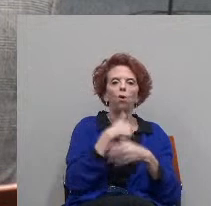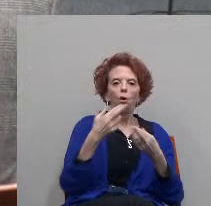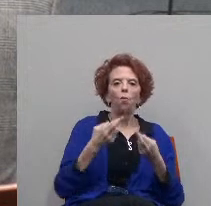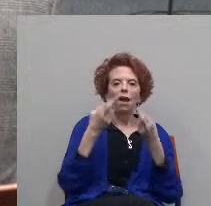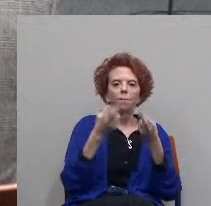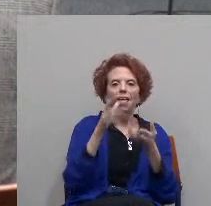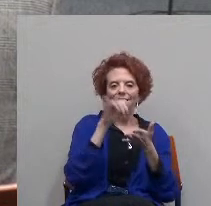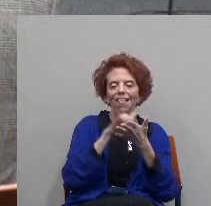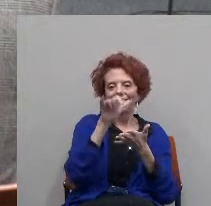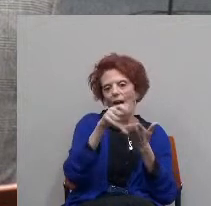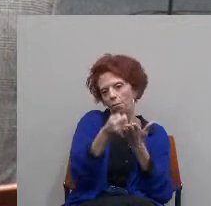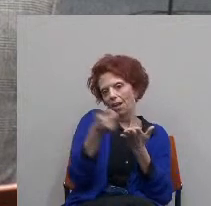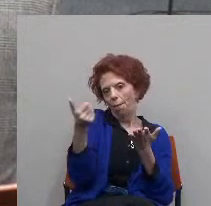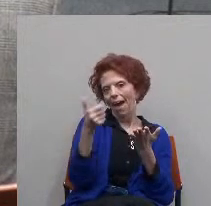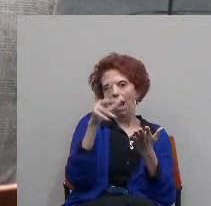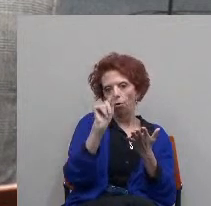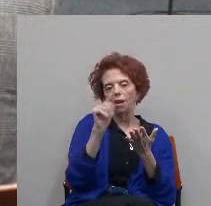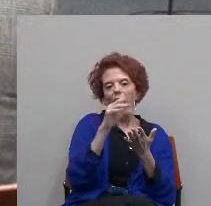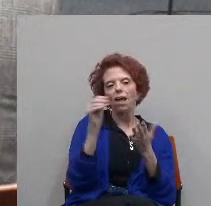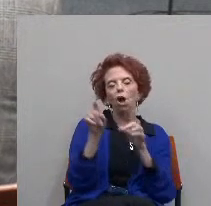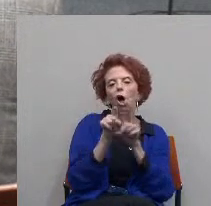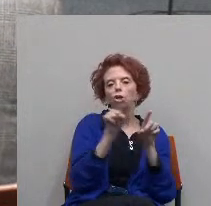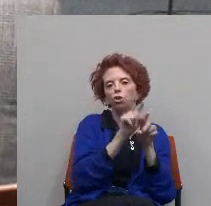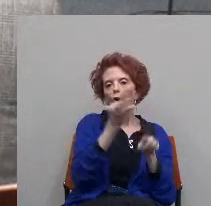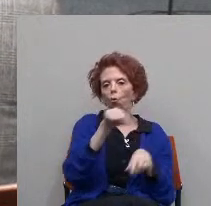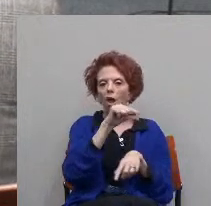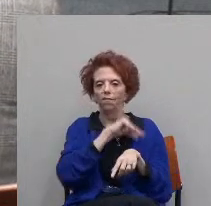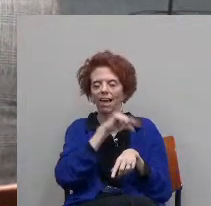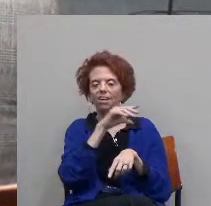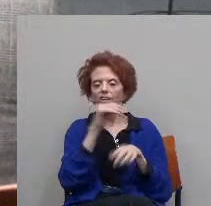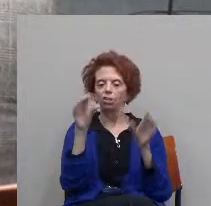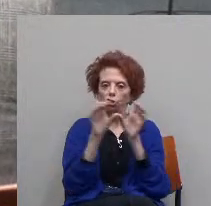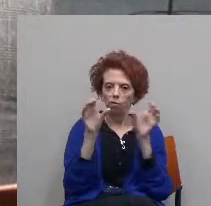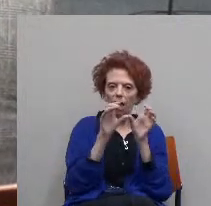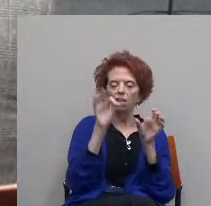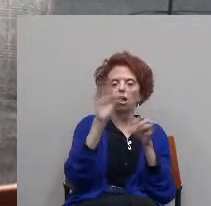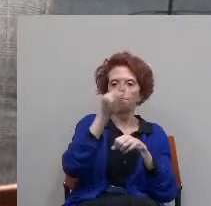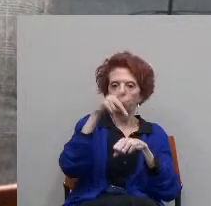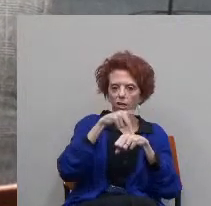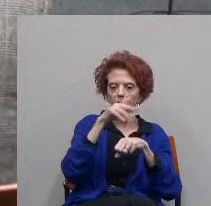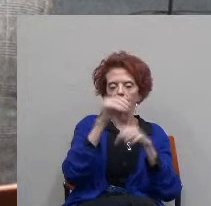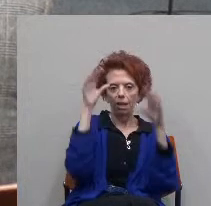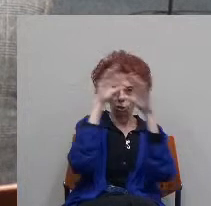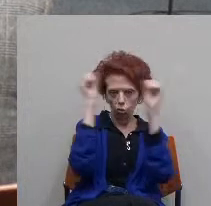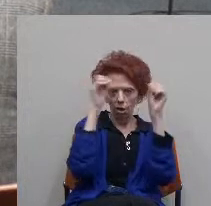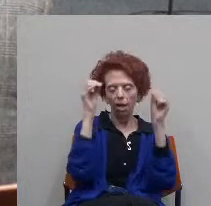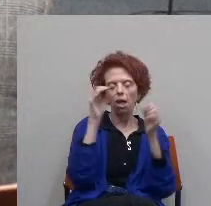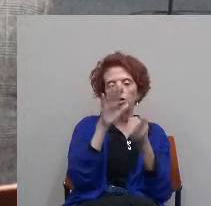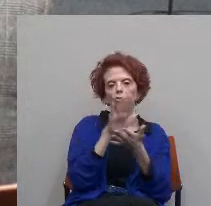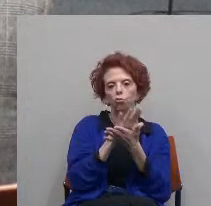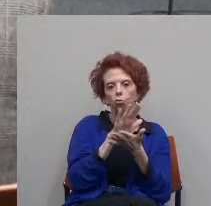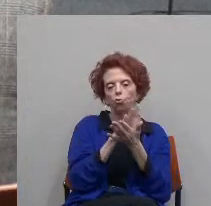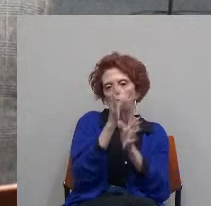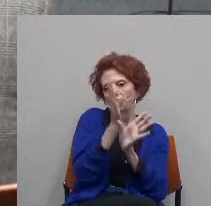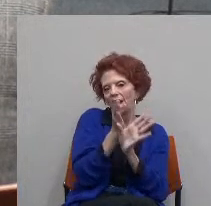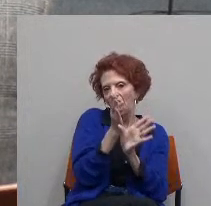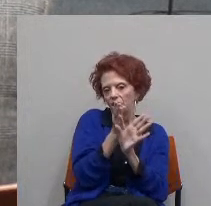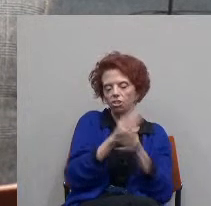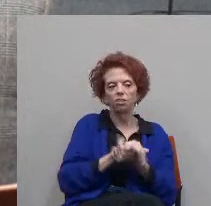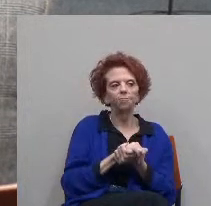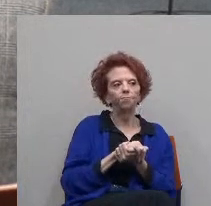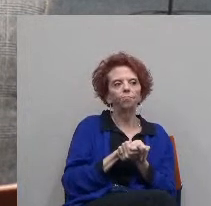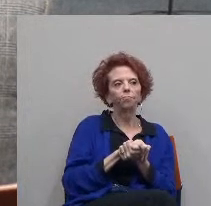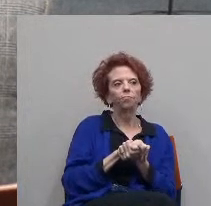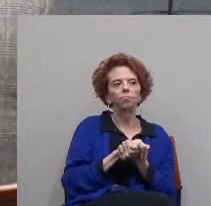recommending that would come out. Also qualifications and certifications of principals, superintendents, and school